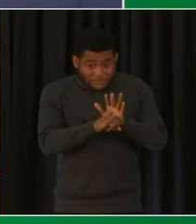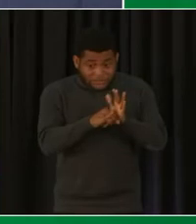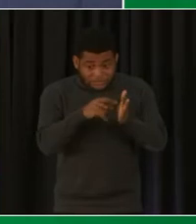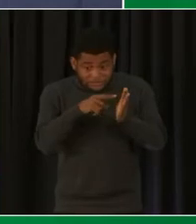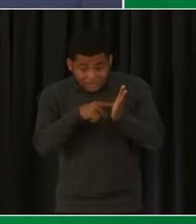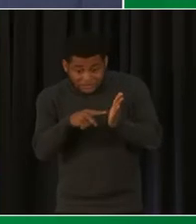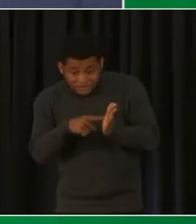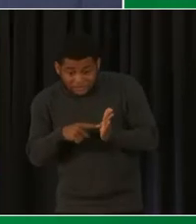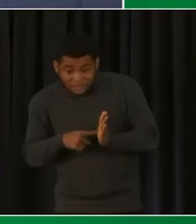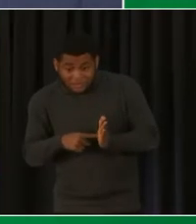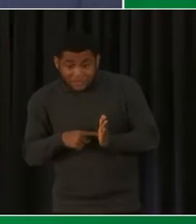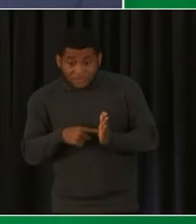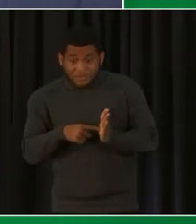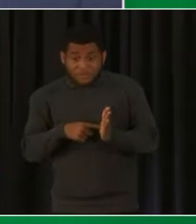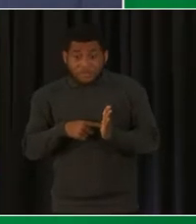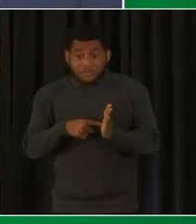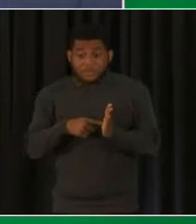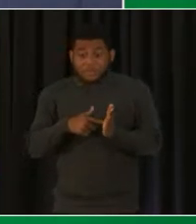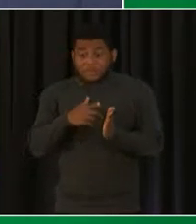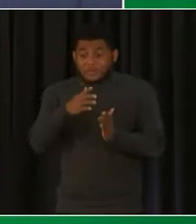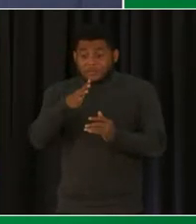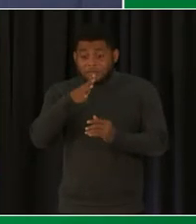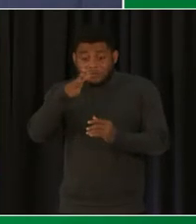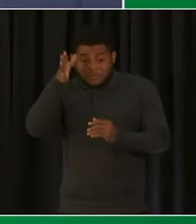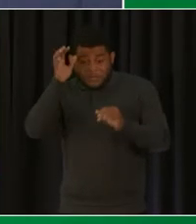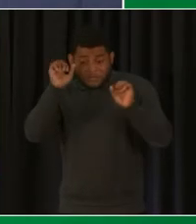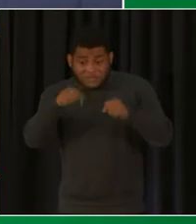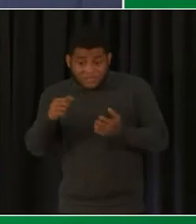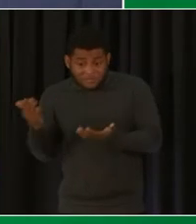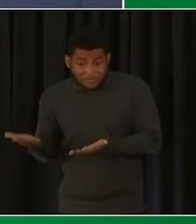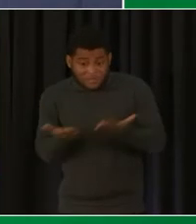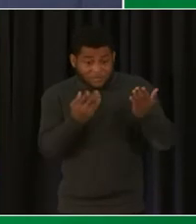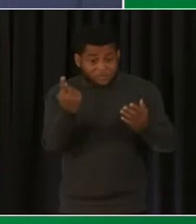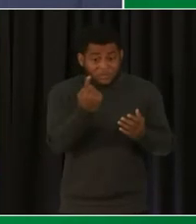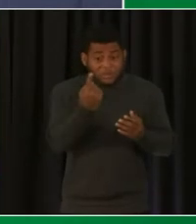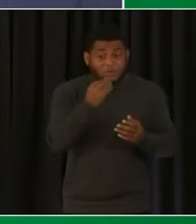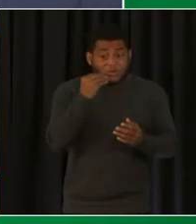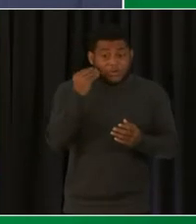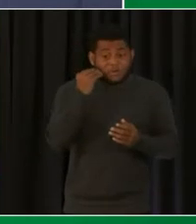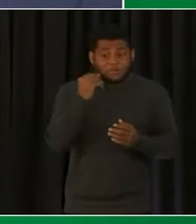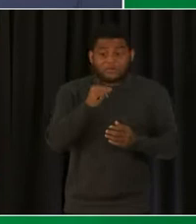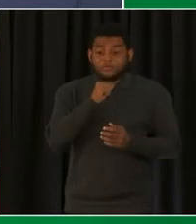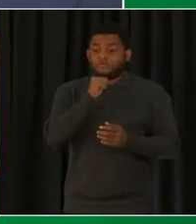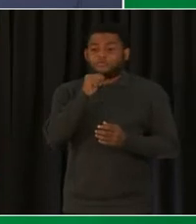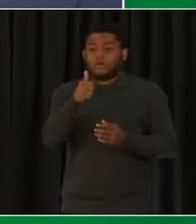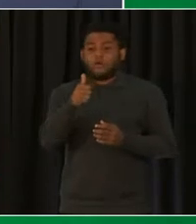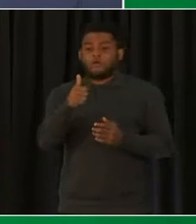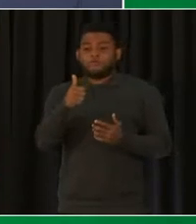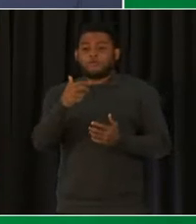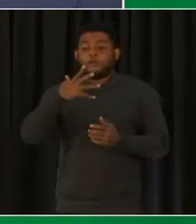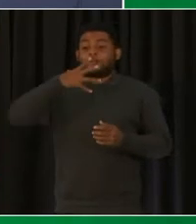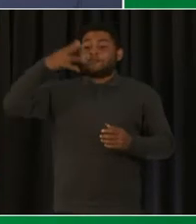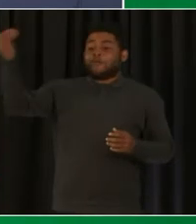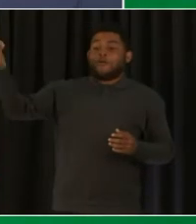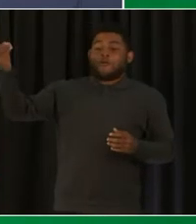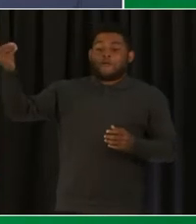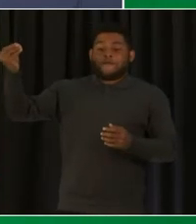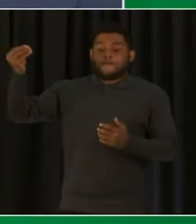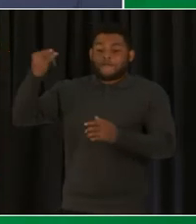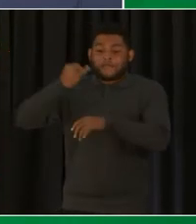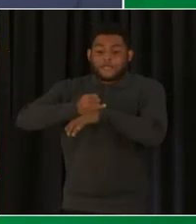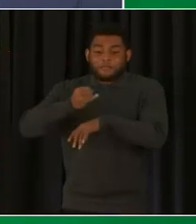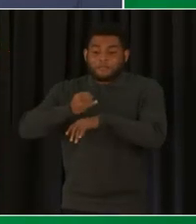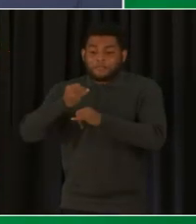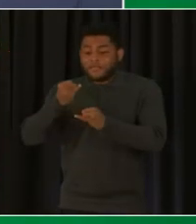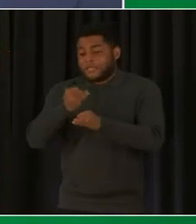symptoms, so that people can take something home so they don't have to then go off and find the site to get tested?